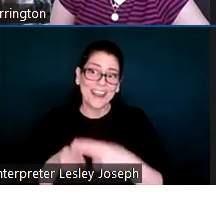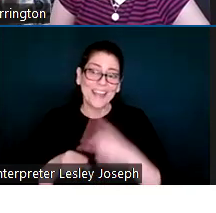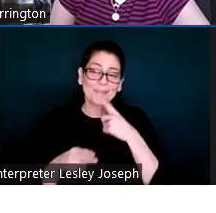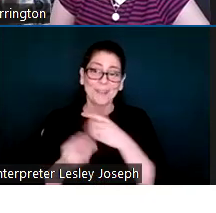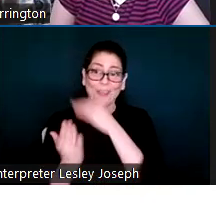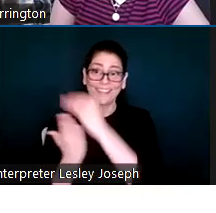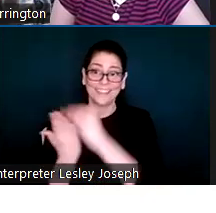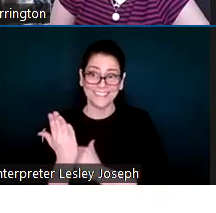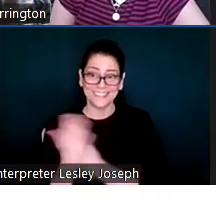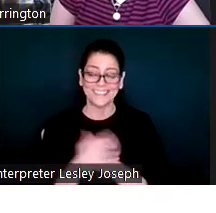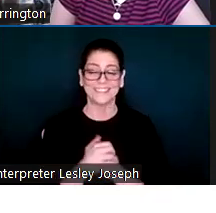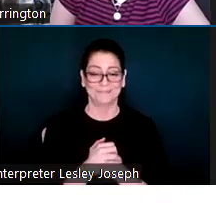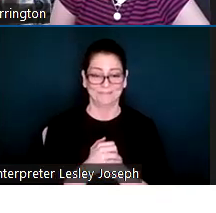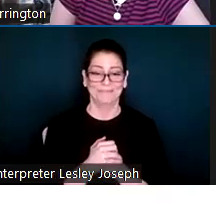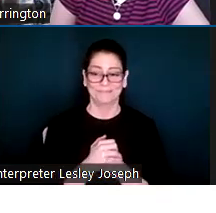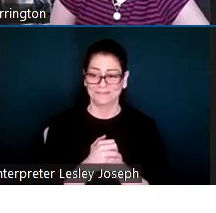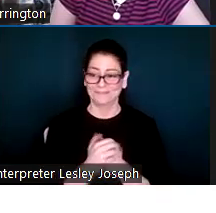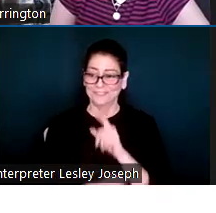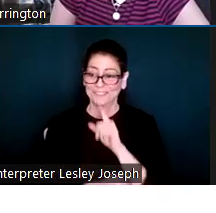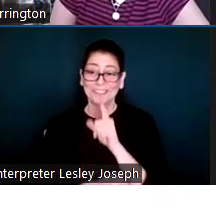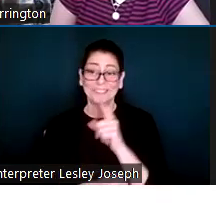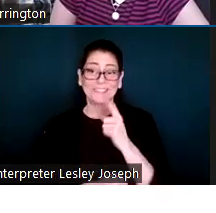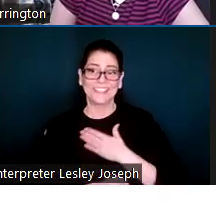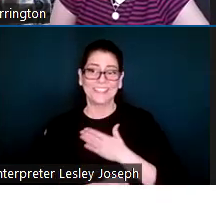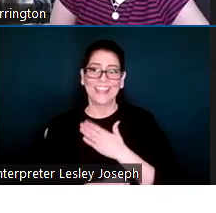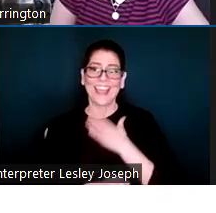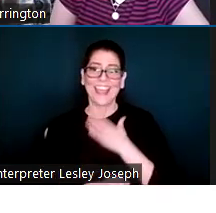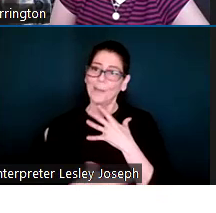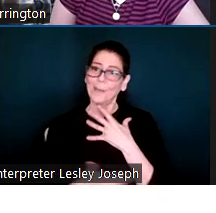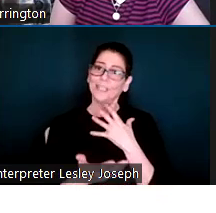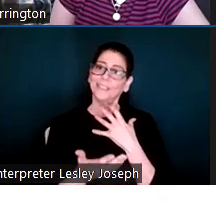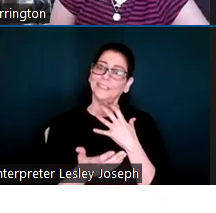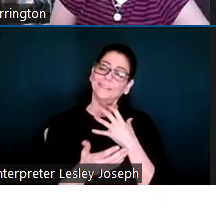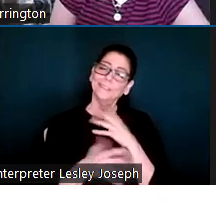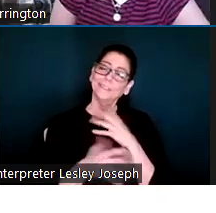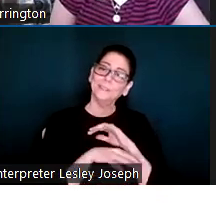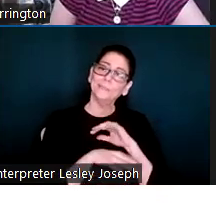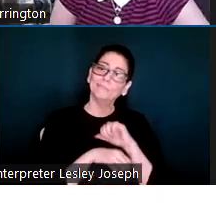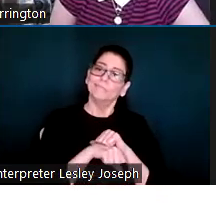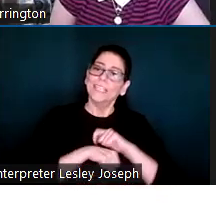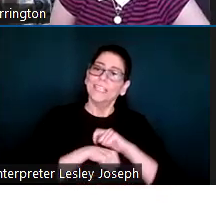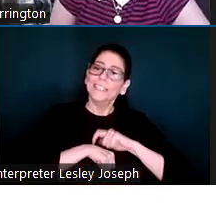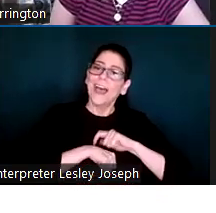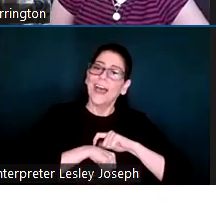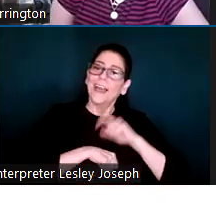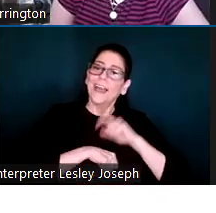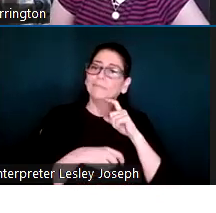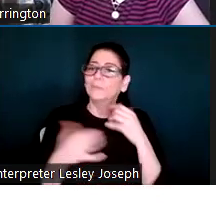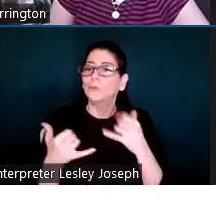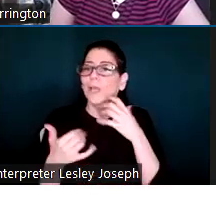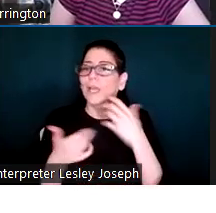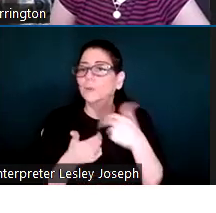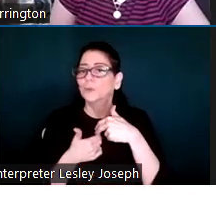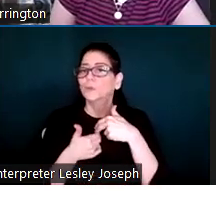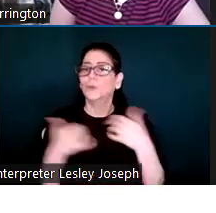list, and really happy that you set aside some time in your day to attend our session. A tiny little